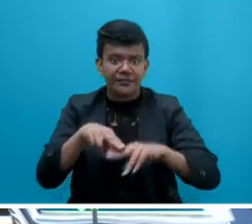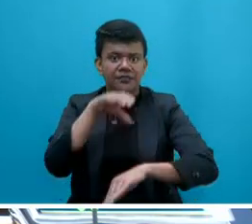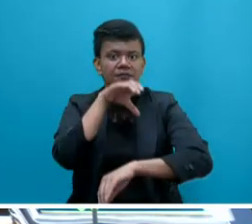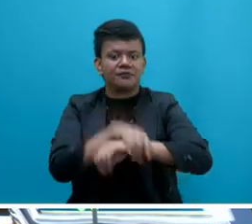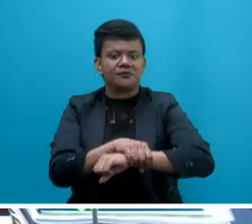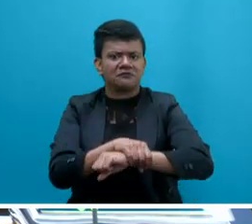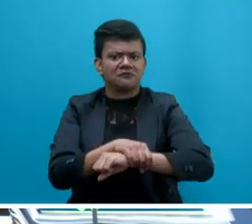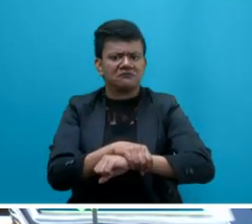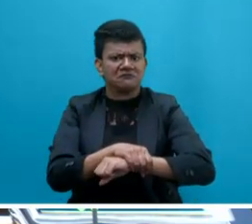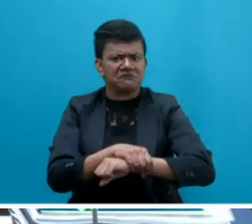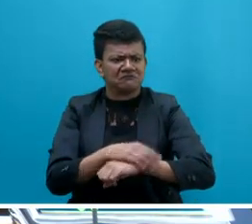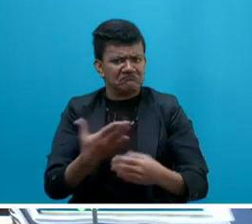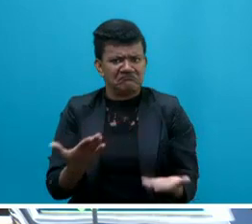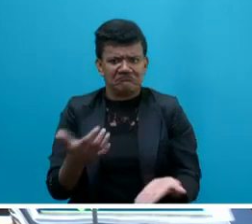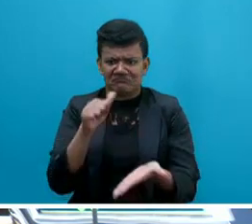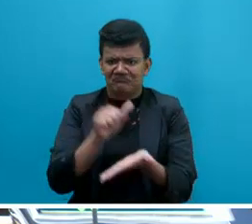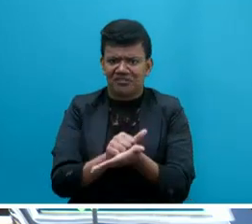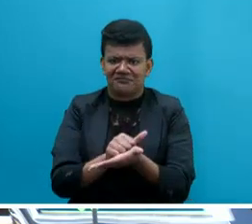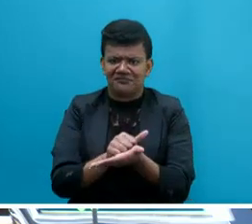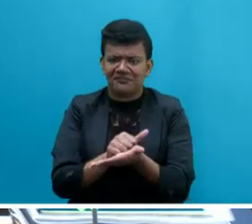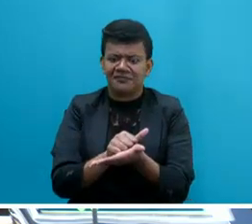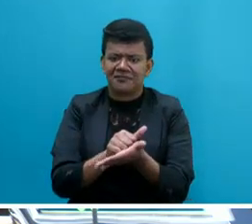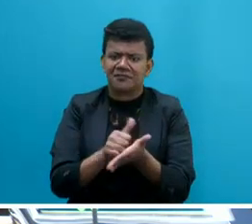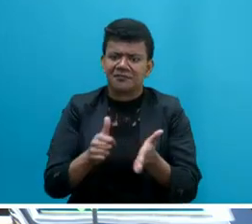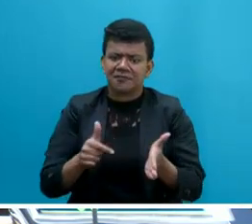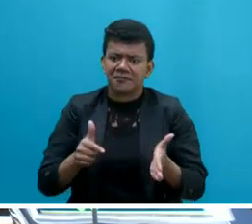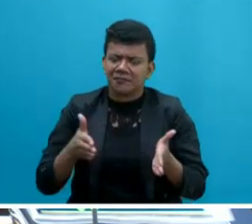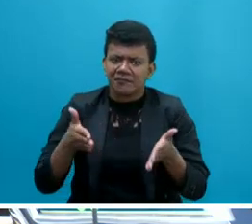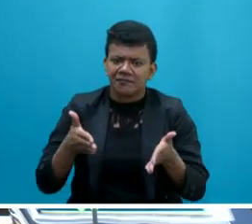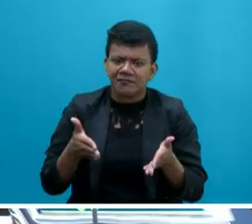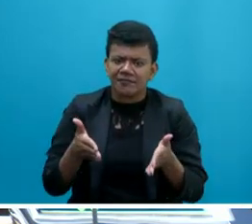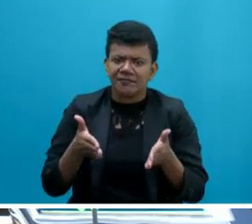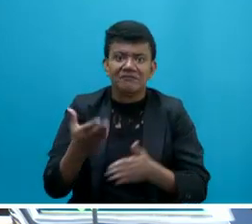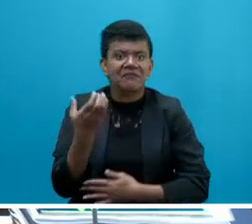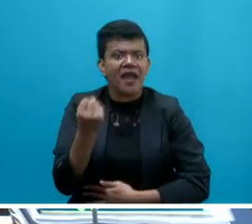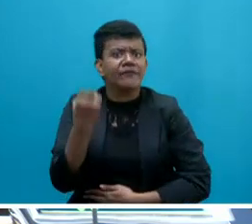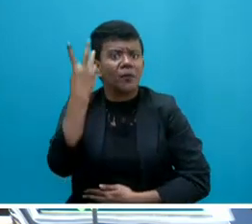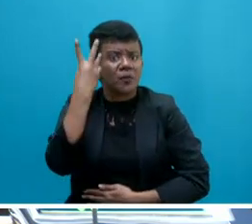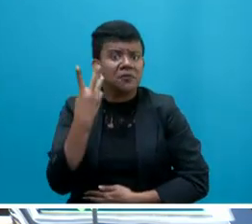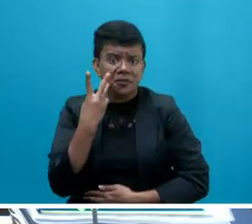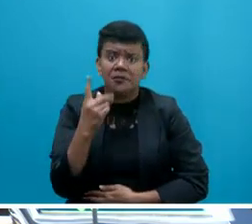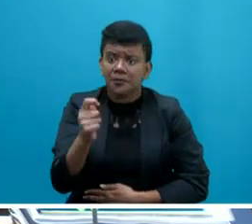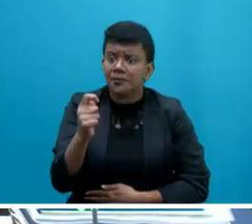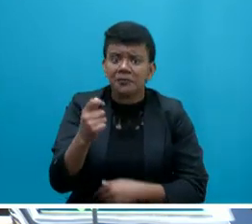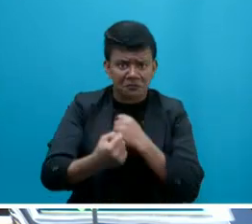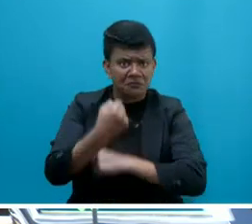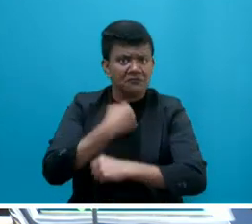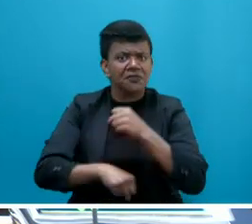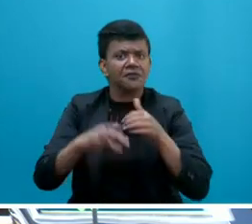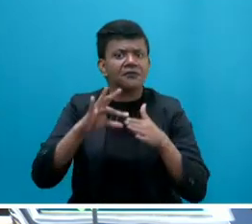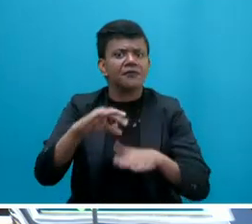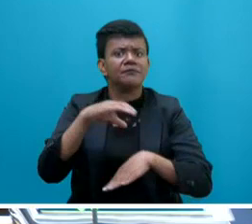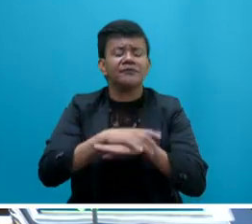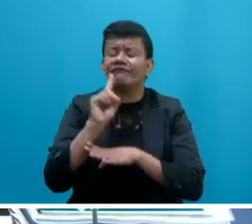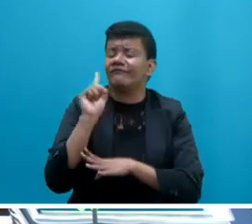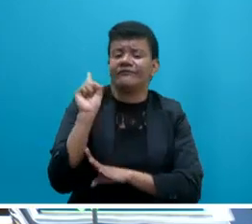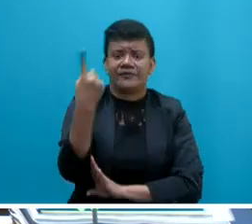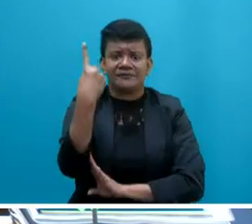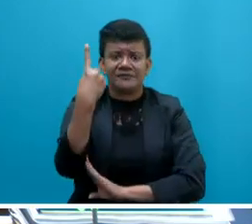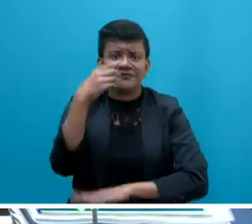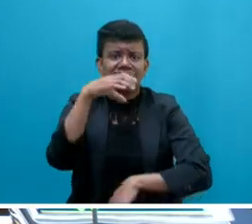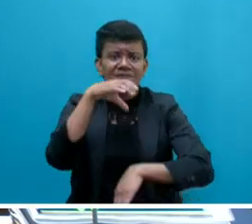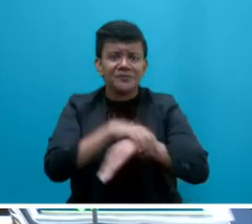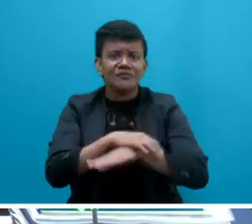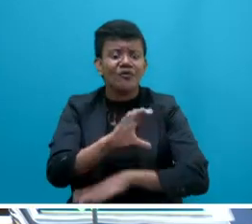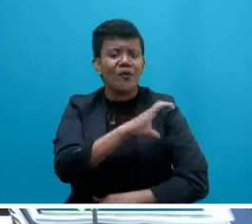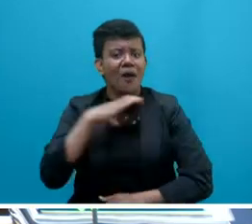with the advancement of women within its ranks. A testament of this is the current appointment of Fiji's first ever female police commissioner on a UN